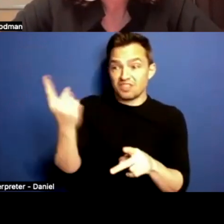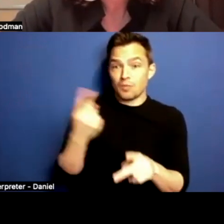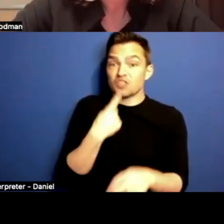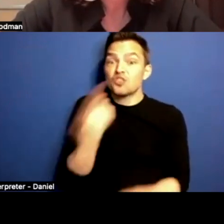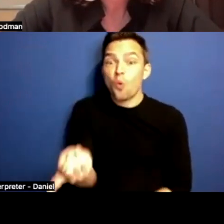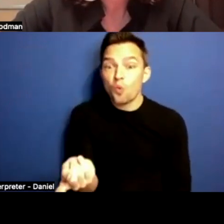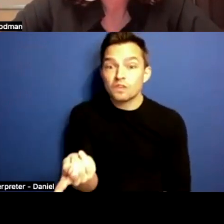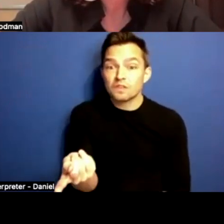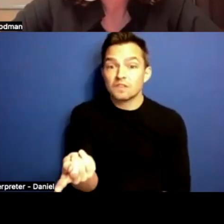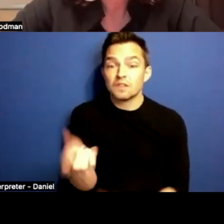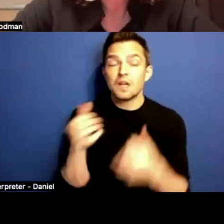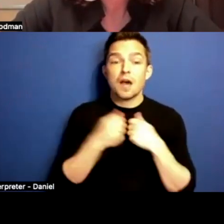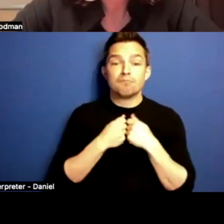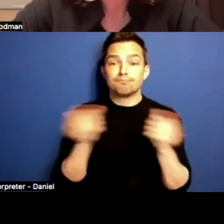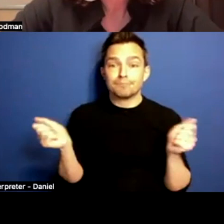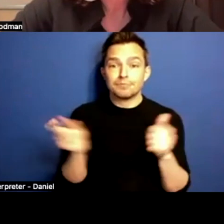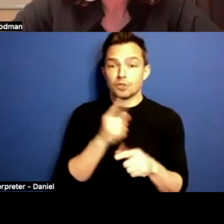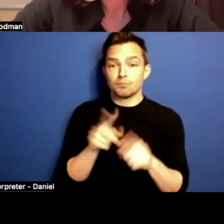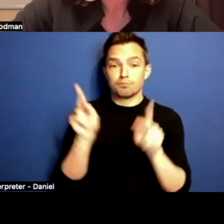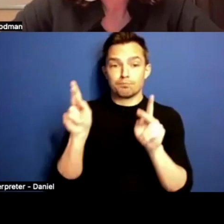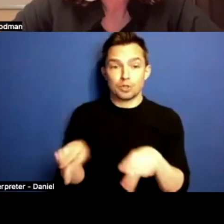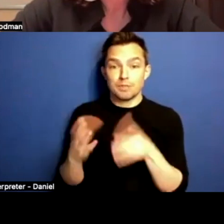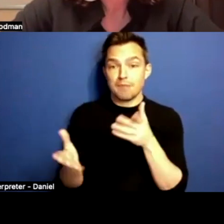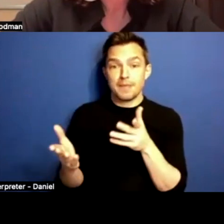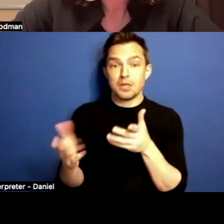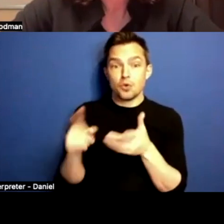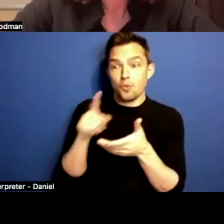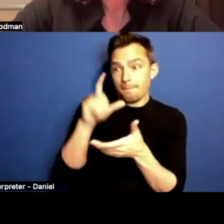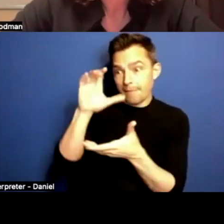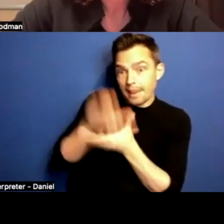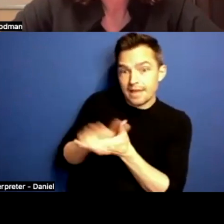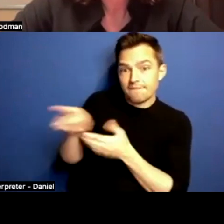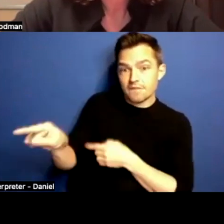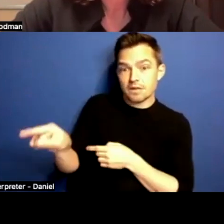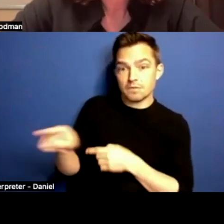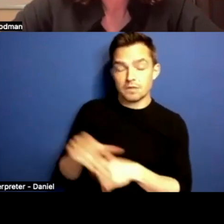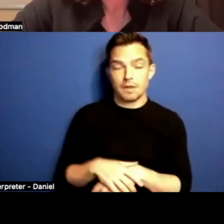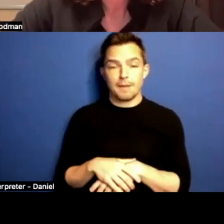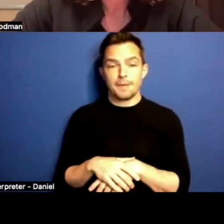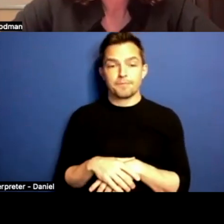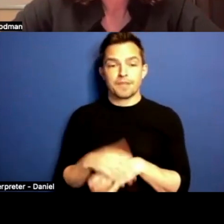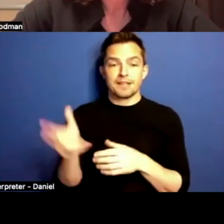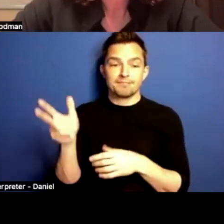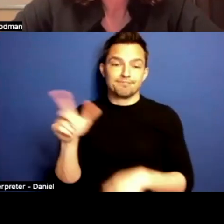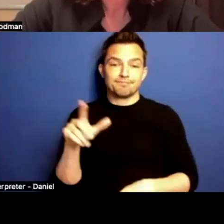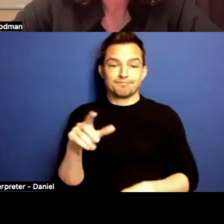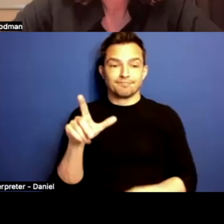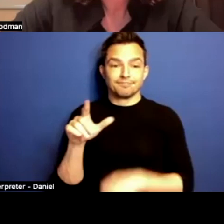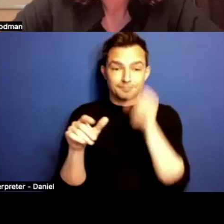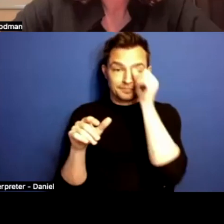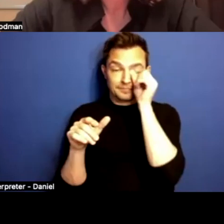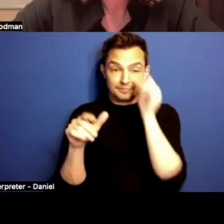this to. You're probably the first person that might have believed this person. I'm listening to, Lisa's research where people were like, I